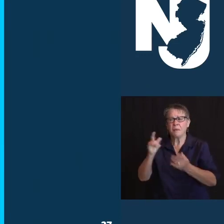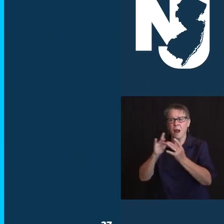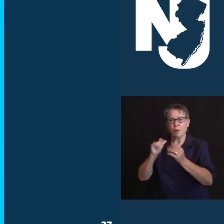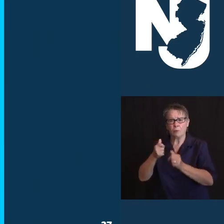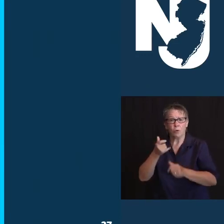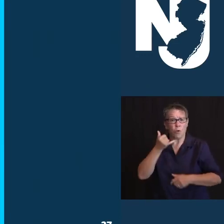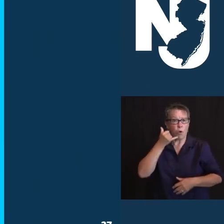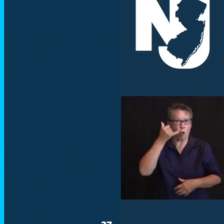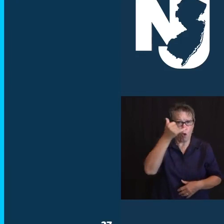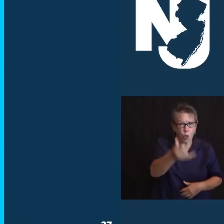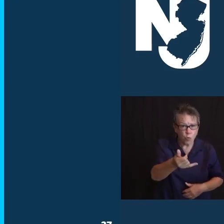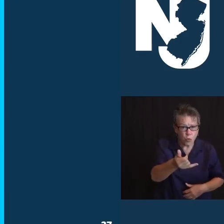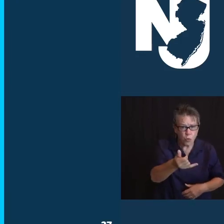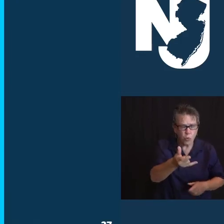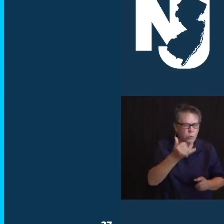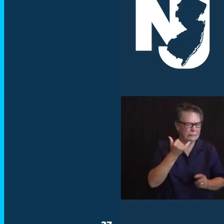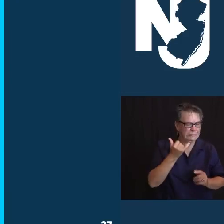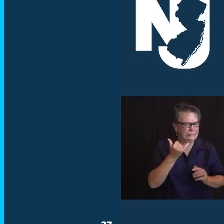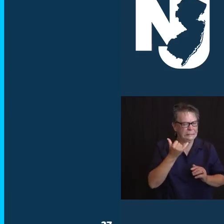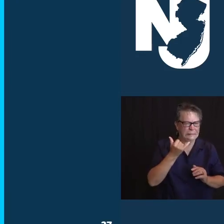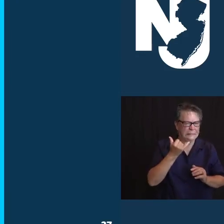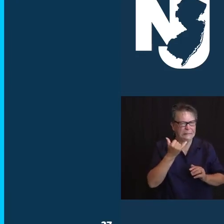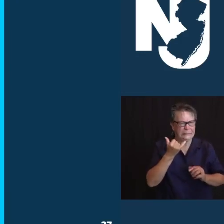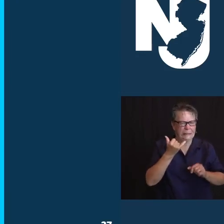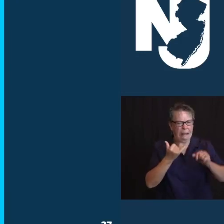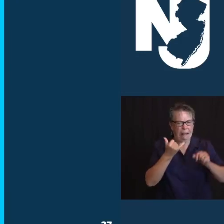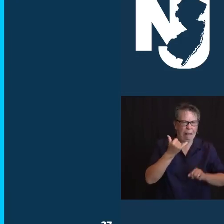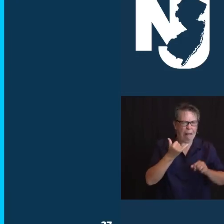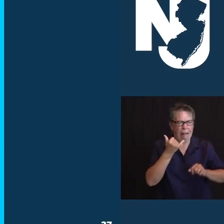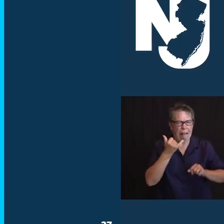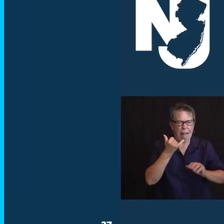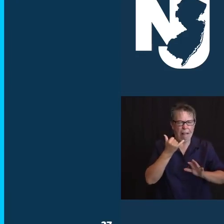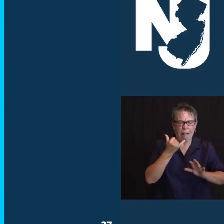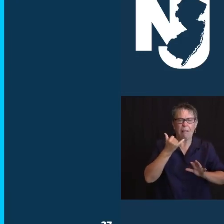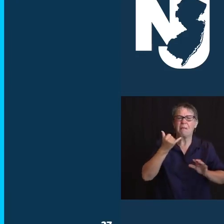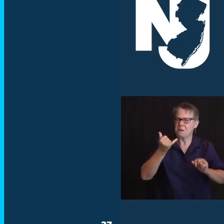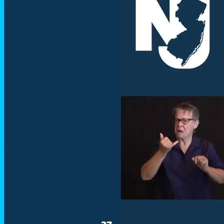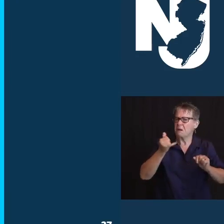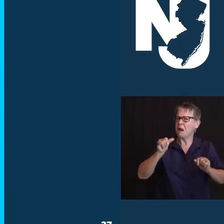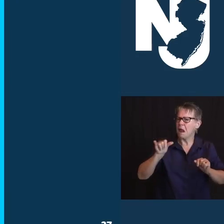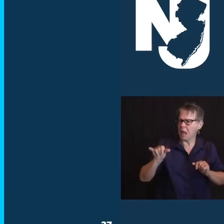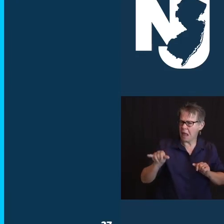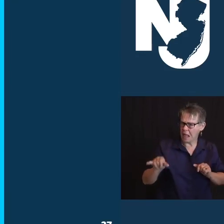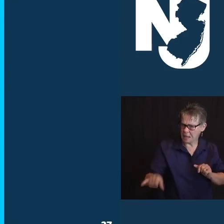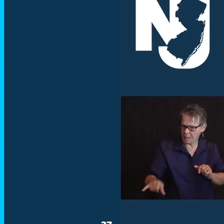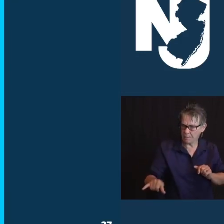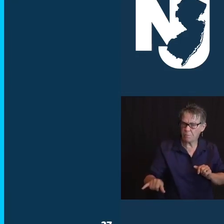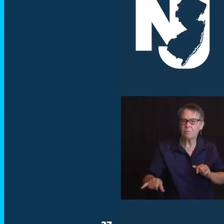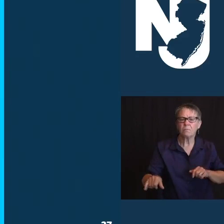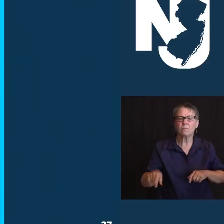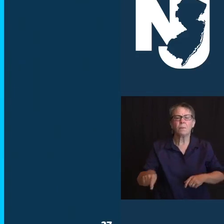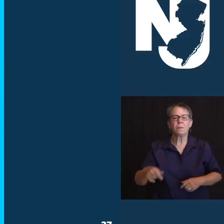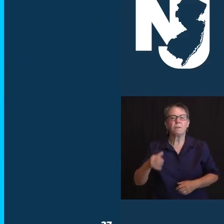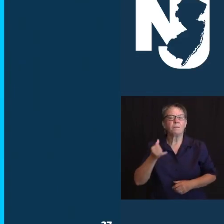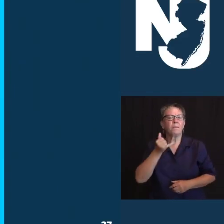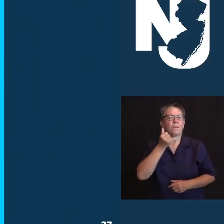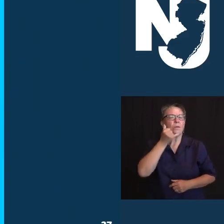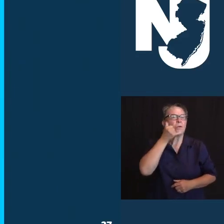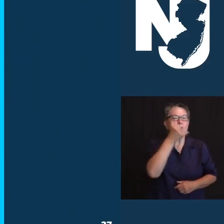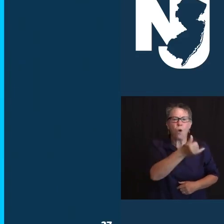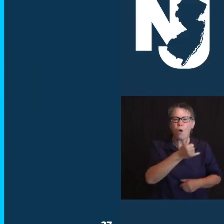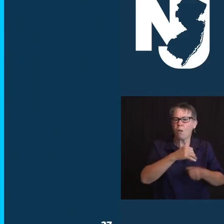to confirm your date of birth, your address, and some other basic information. They'll discuss symptoms you may have and whether you